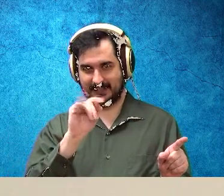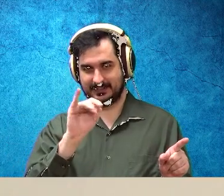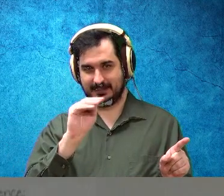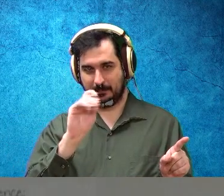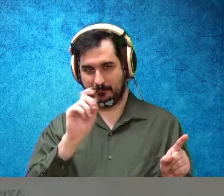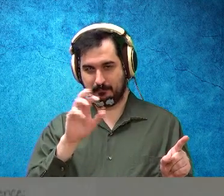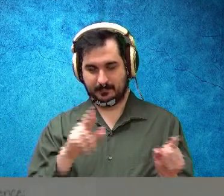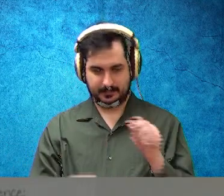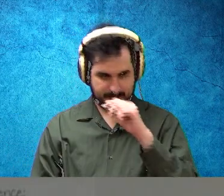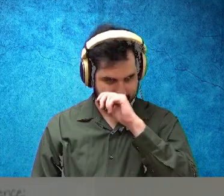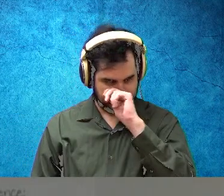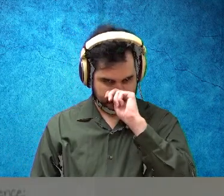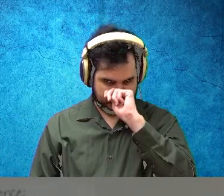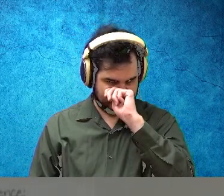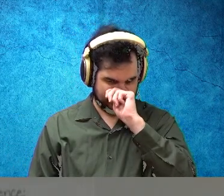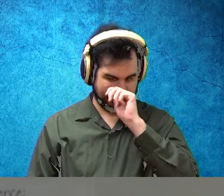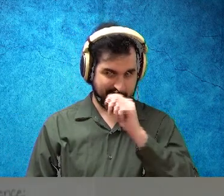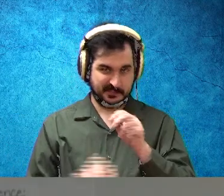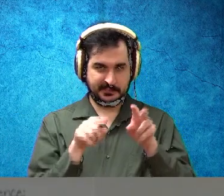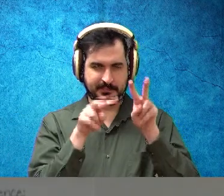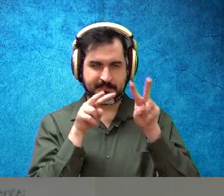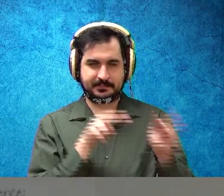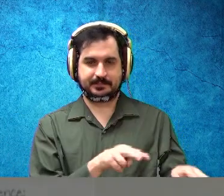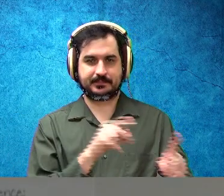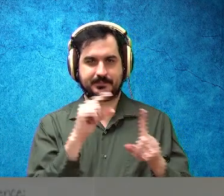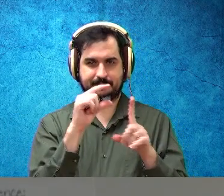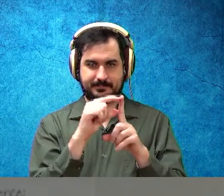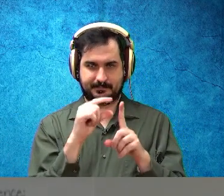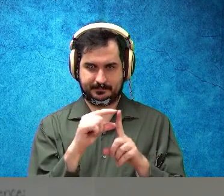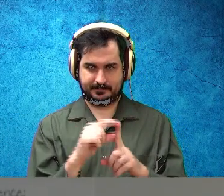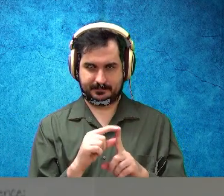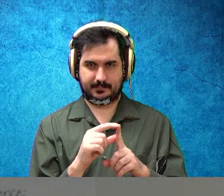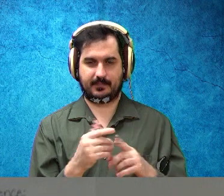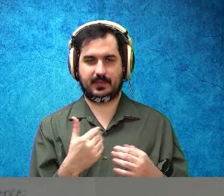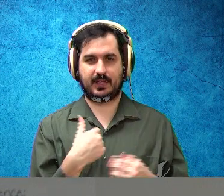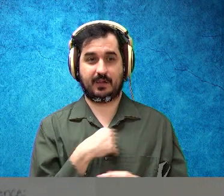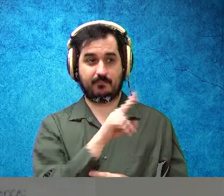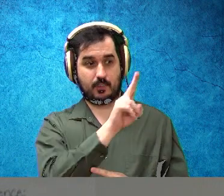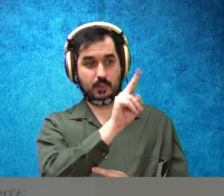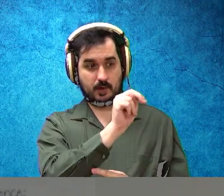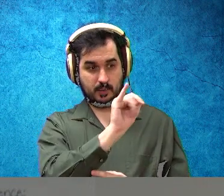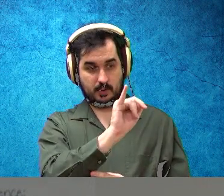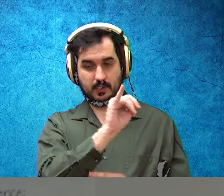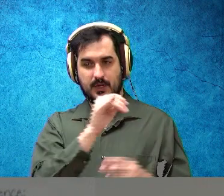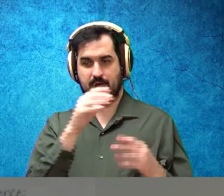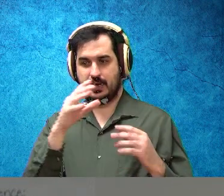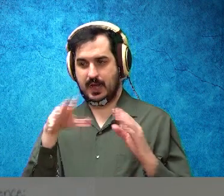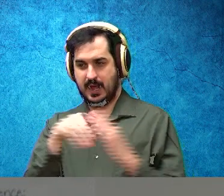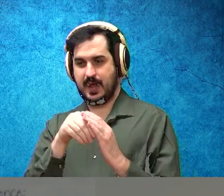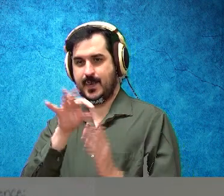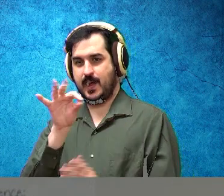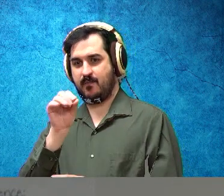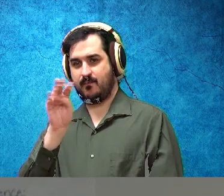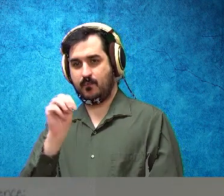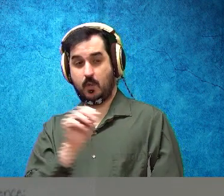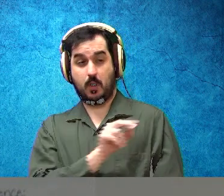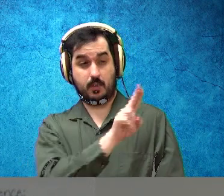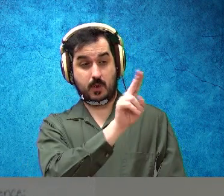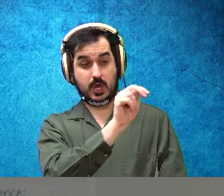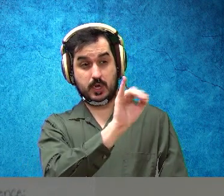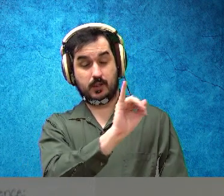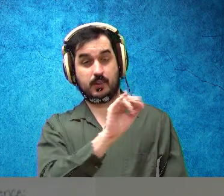Okay, let's look at some words. We have una plus form makes uniform. What did we say una meant? Una was stood